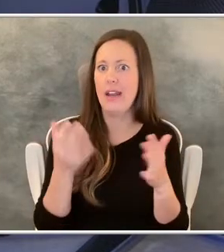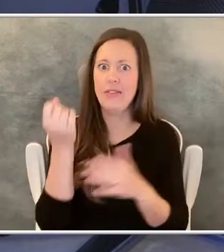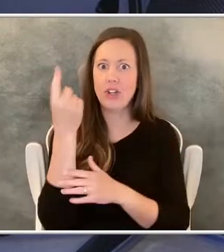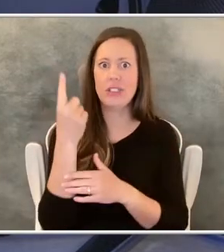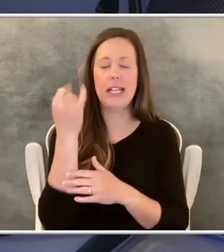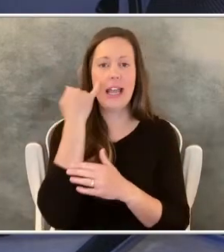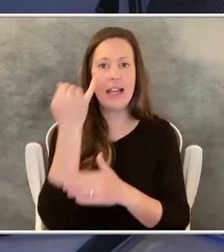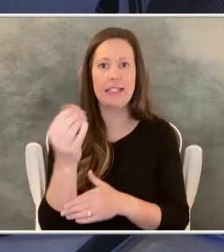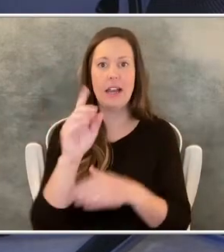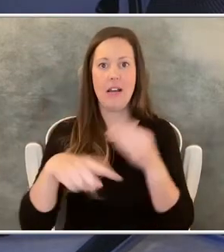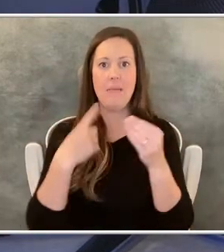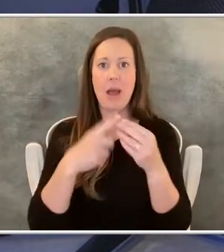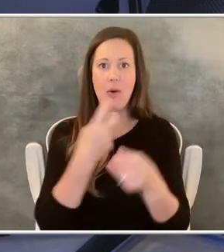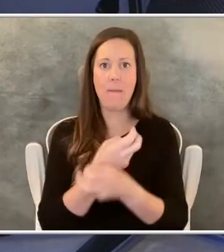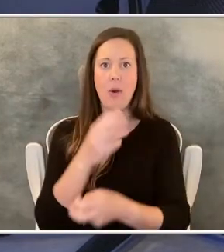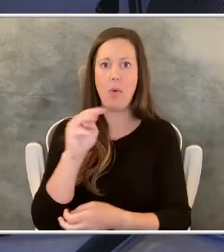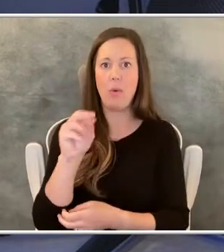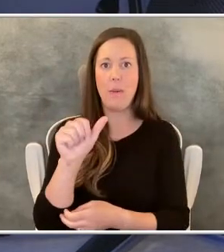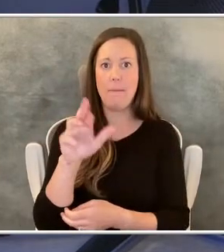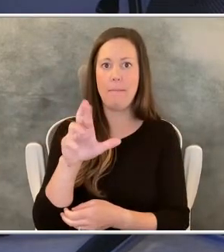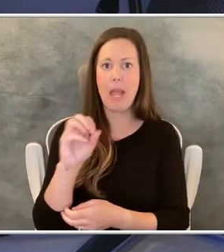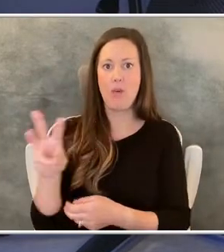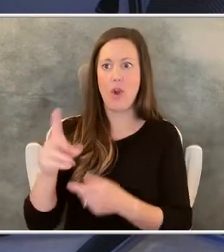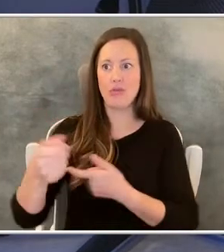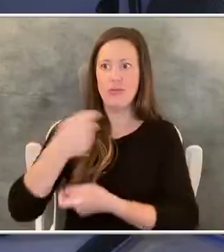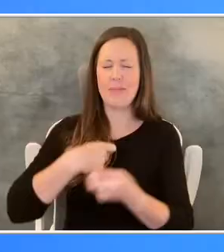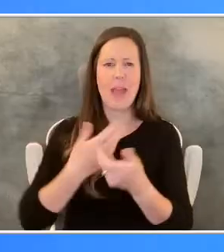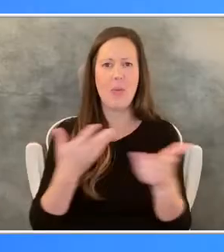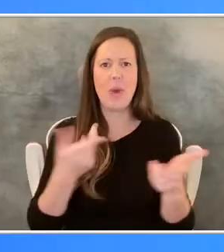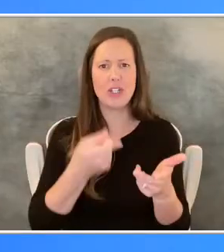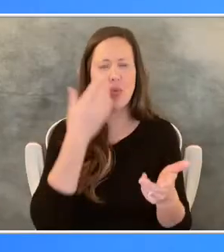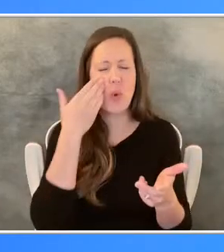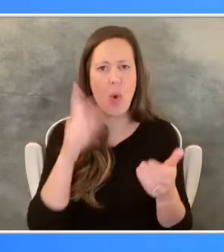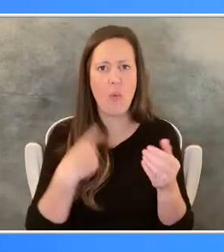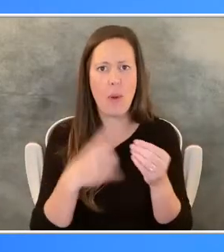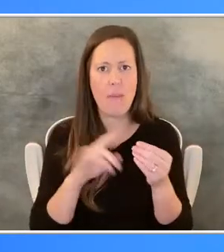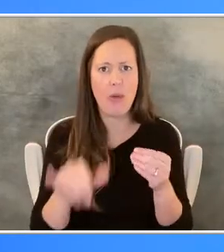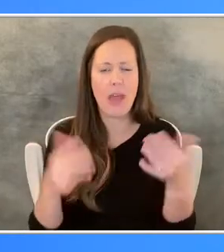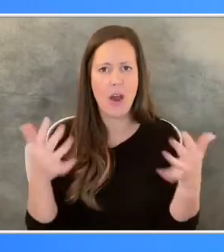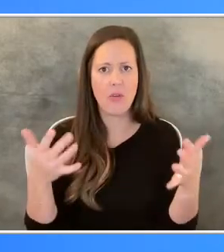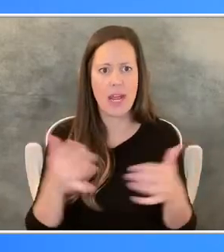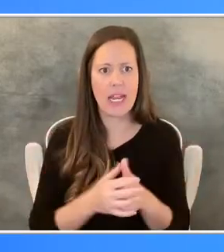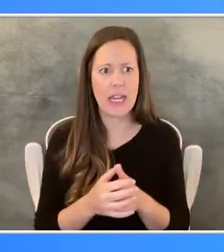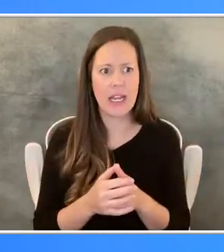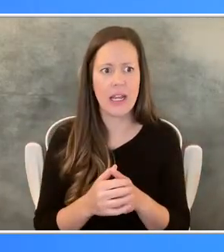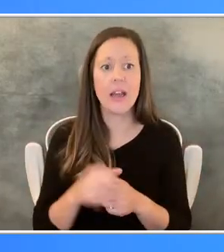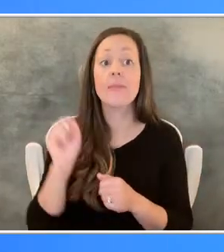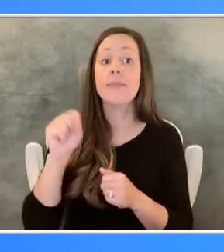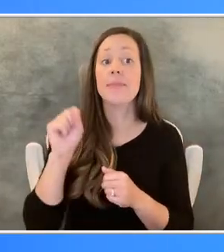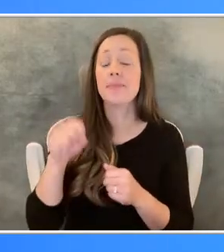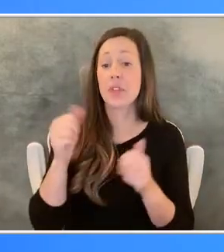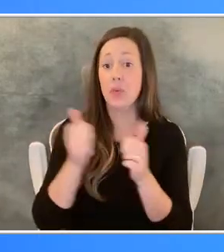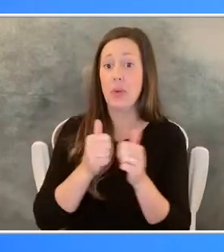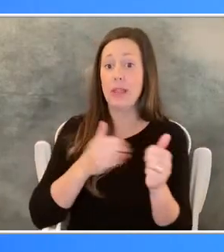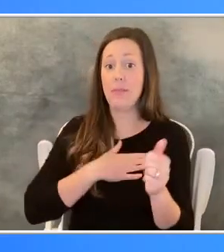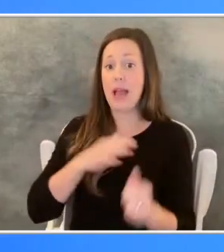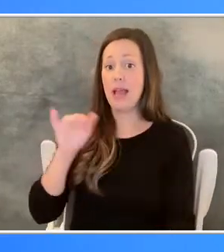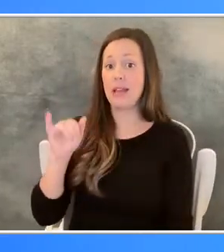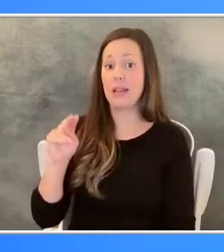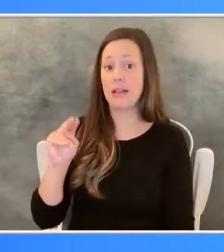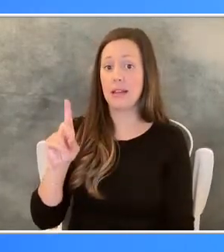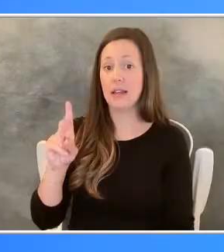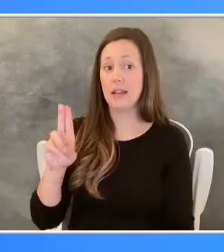transplant. Yes. What did you know about that? Yeah, so I had, so when I was going through my induction and actually